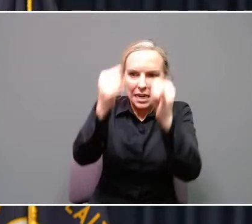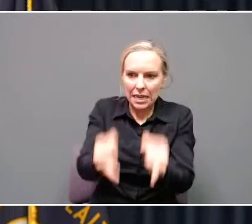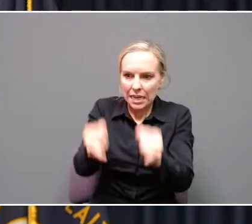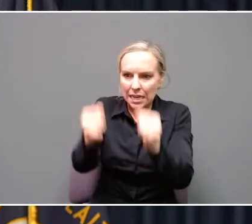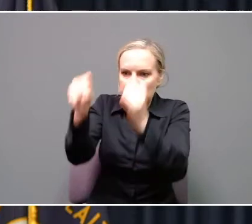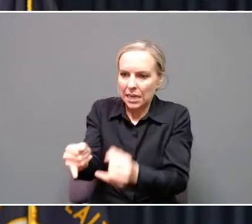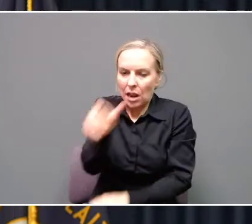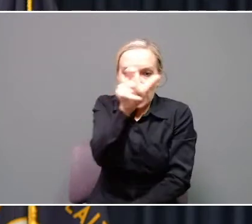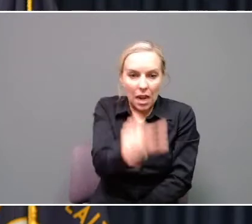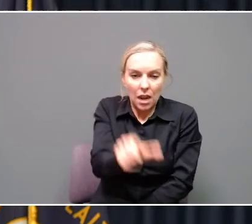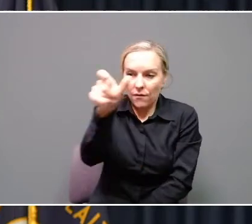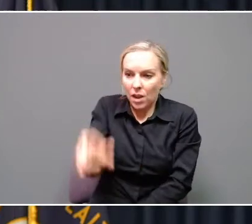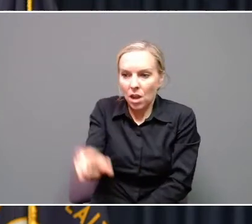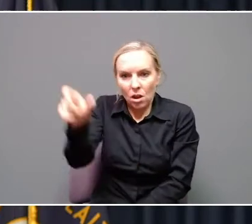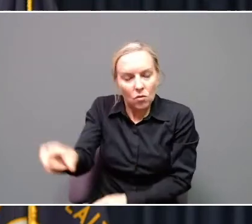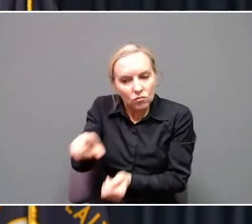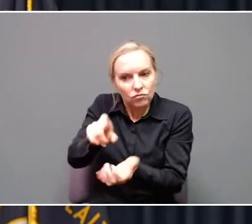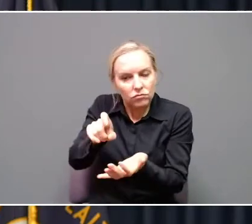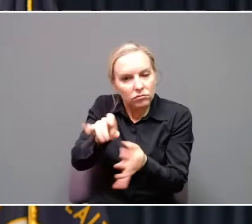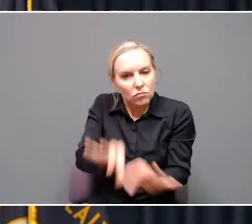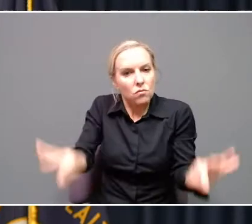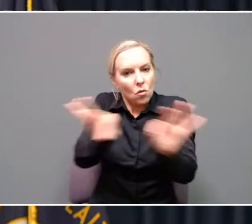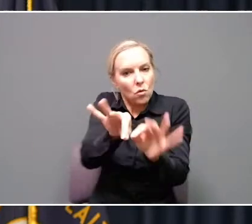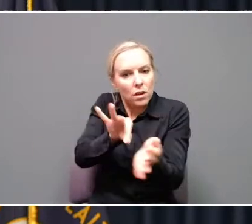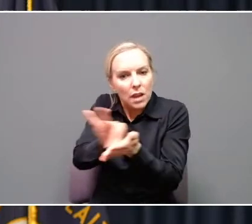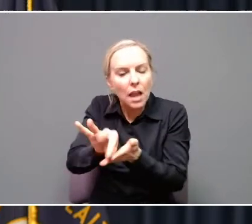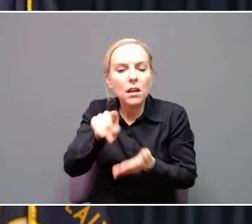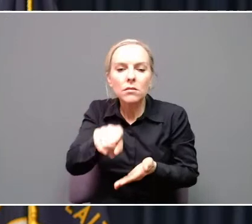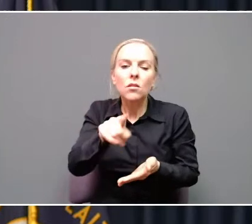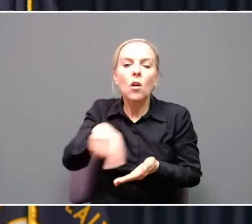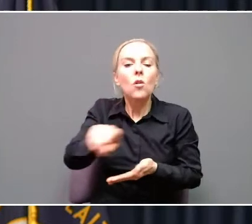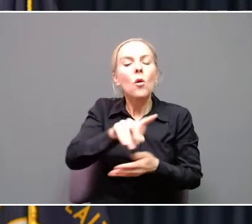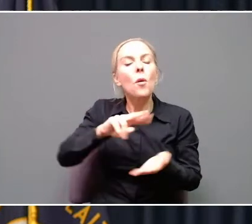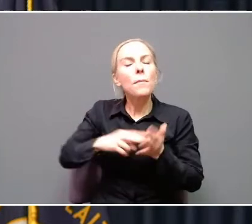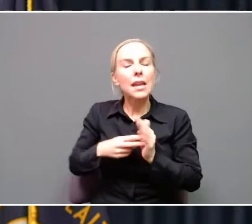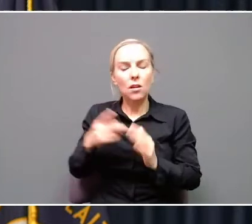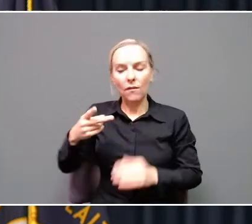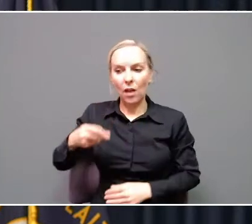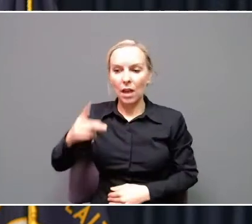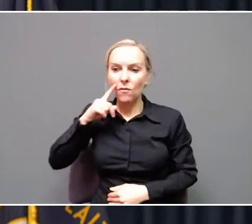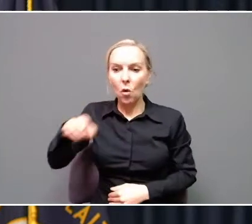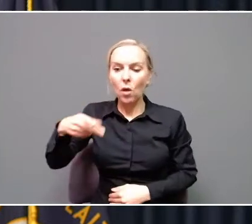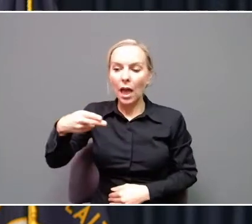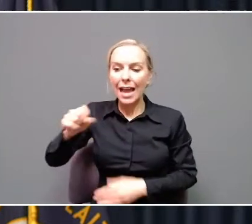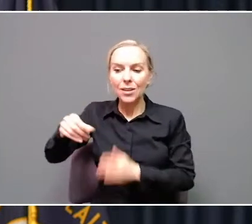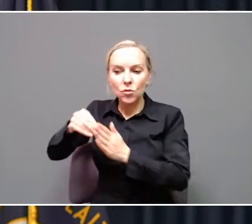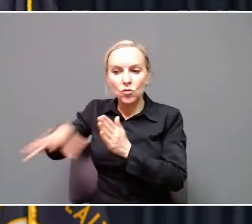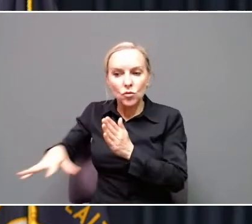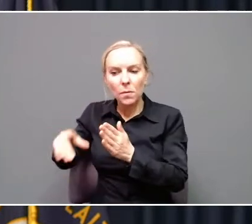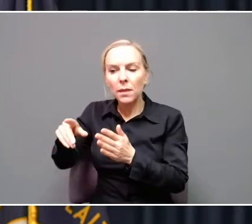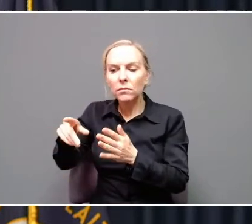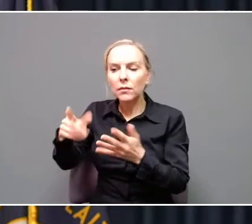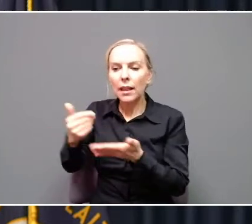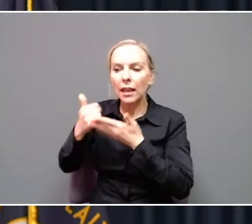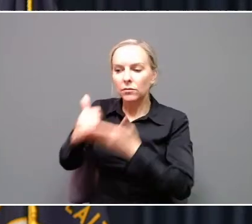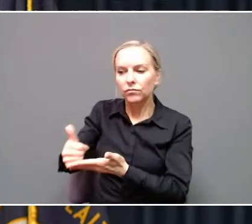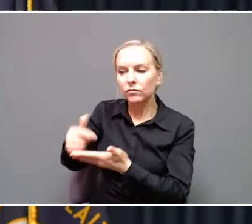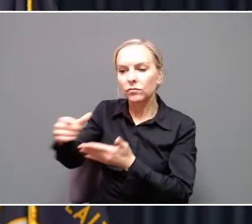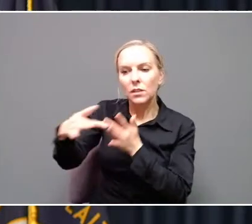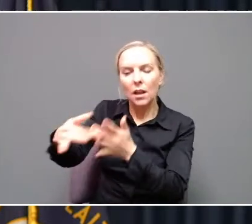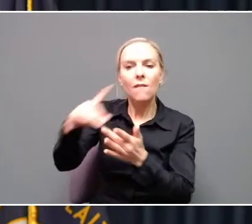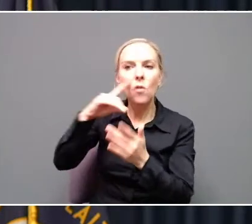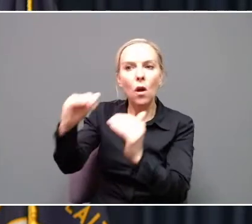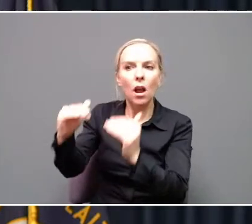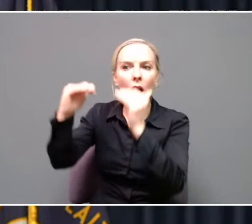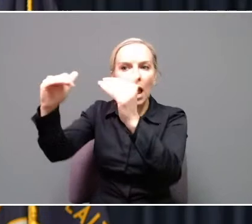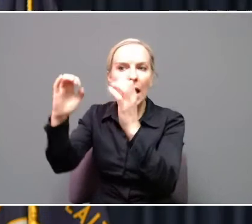place in higher education or in a really good job before they graduate. Right now, there is a good job out